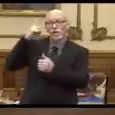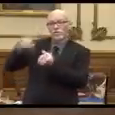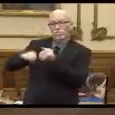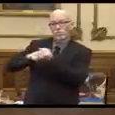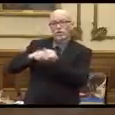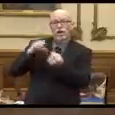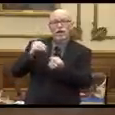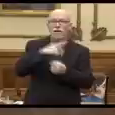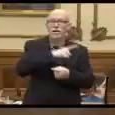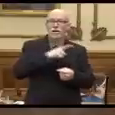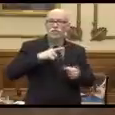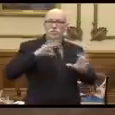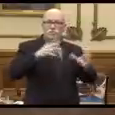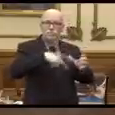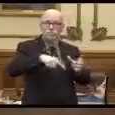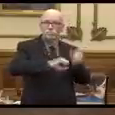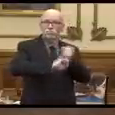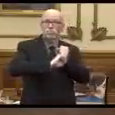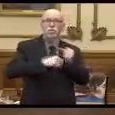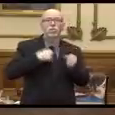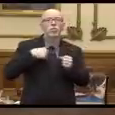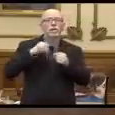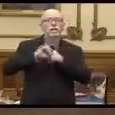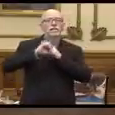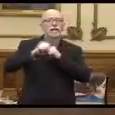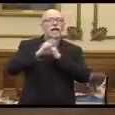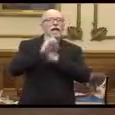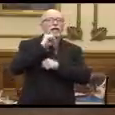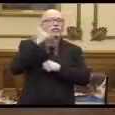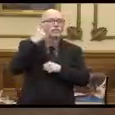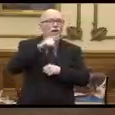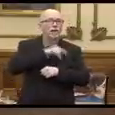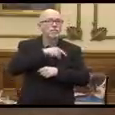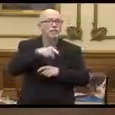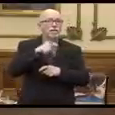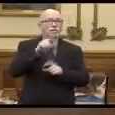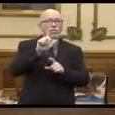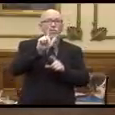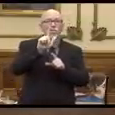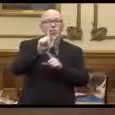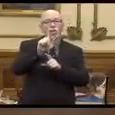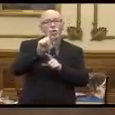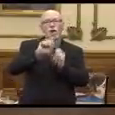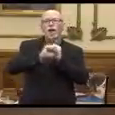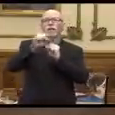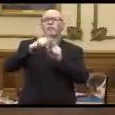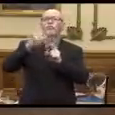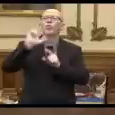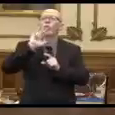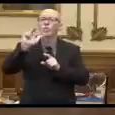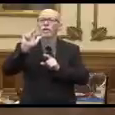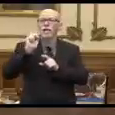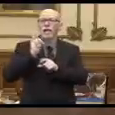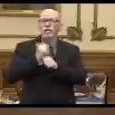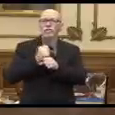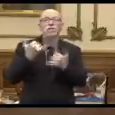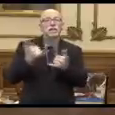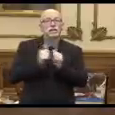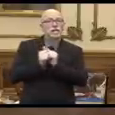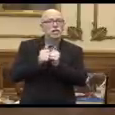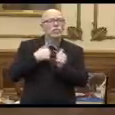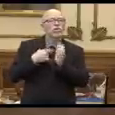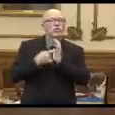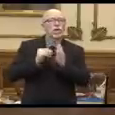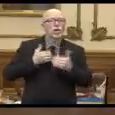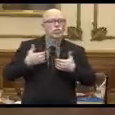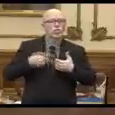General Assembly, we extended the age of eligibility for this support from 21 to 23 last year. Together, we have shown our